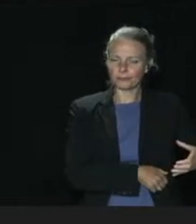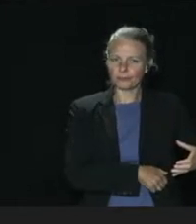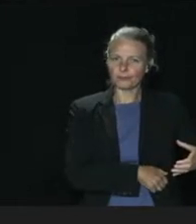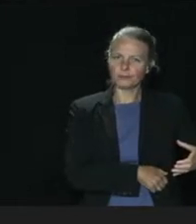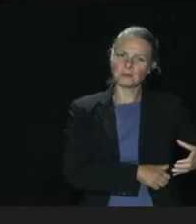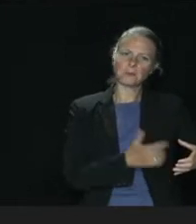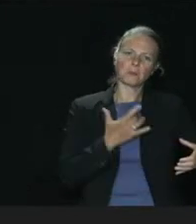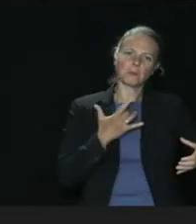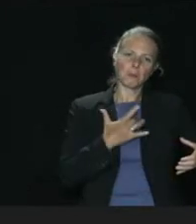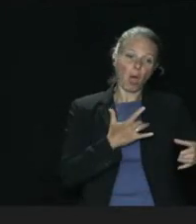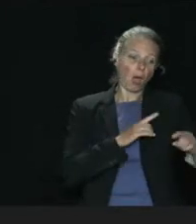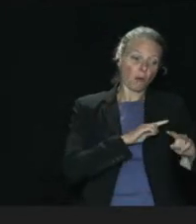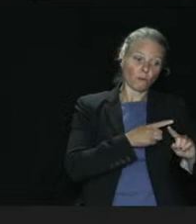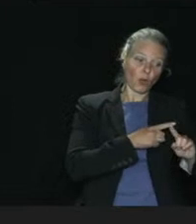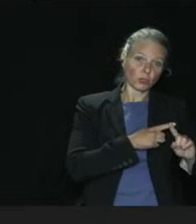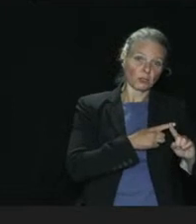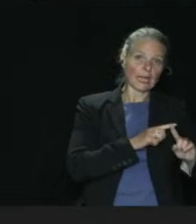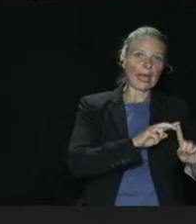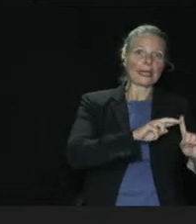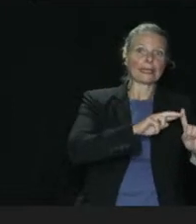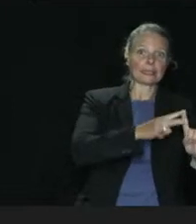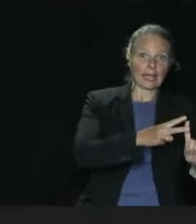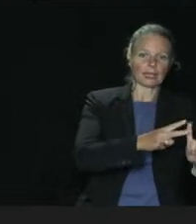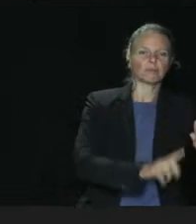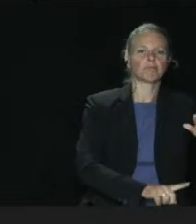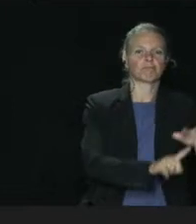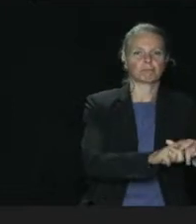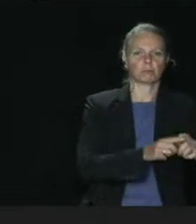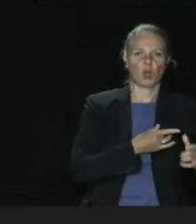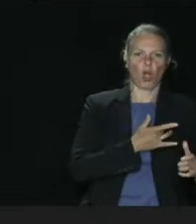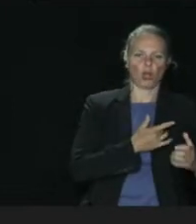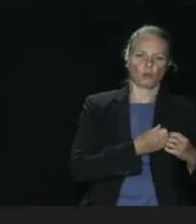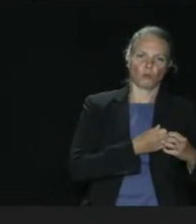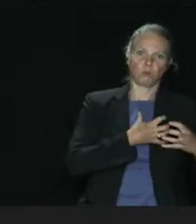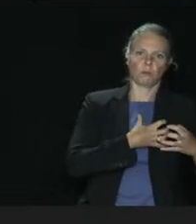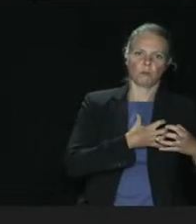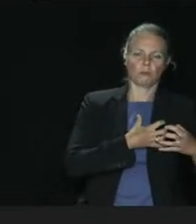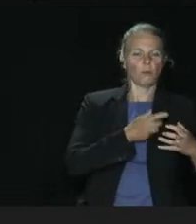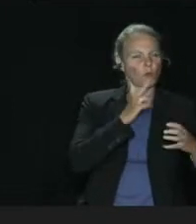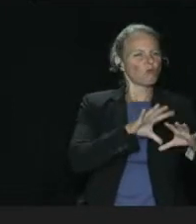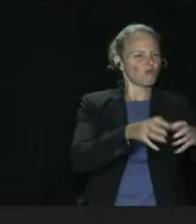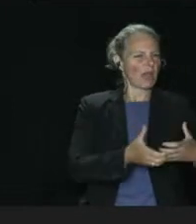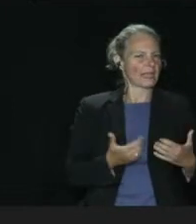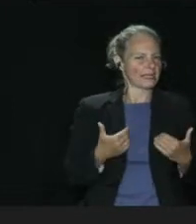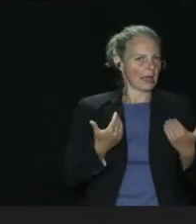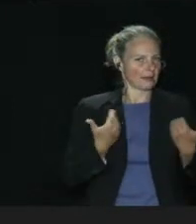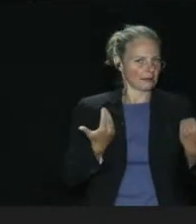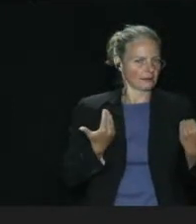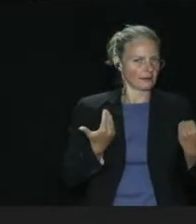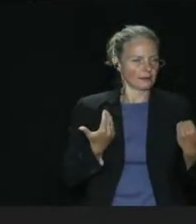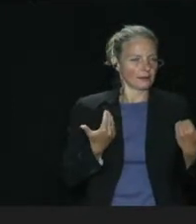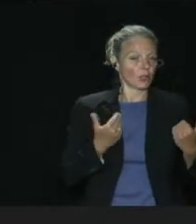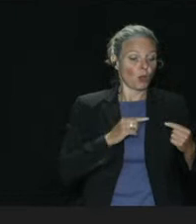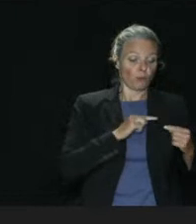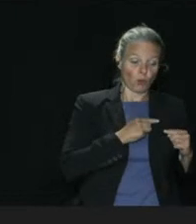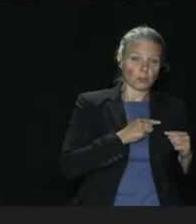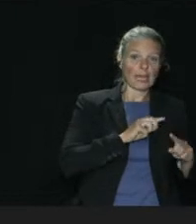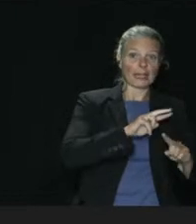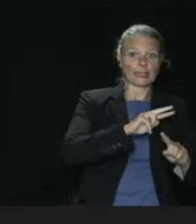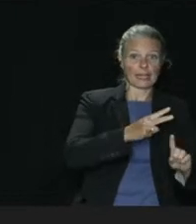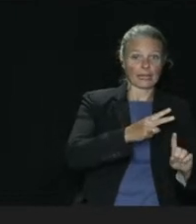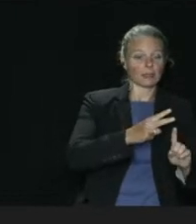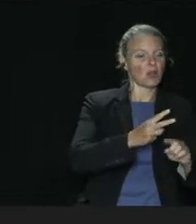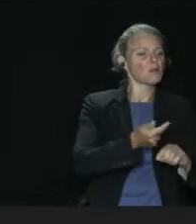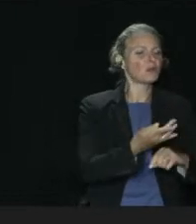generally after the second dose in younger people. A few days after they've had their second